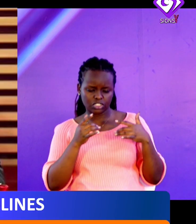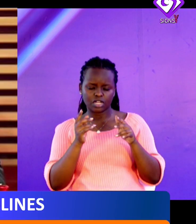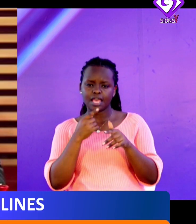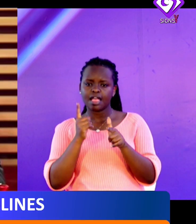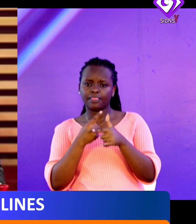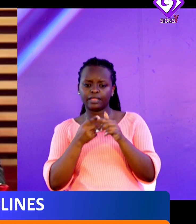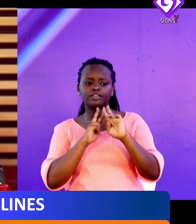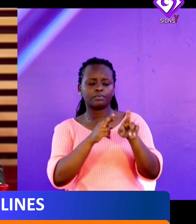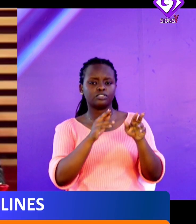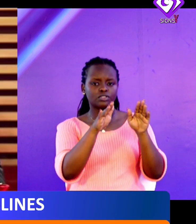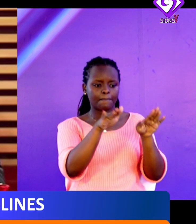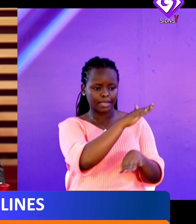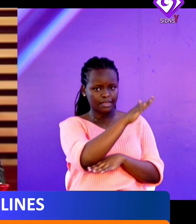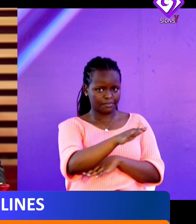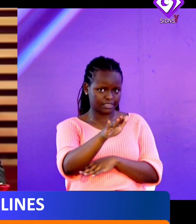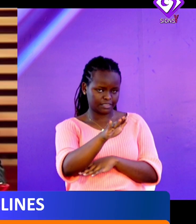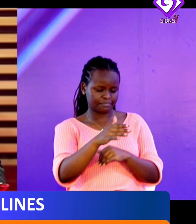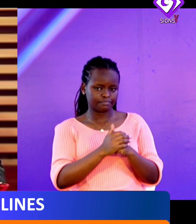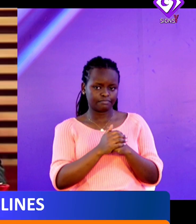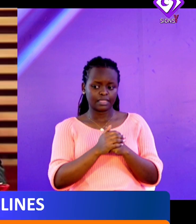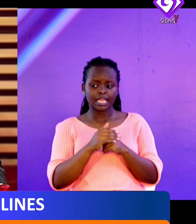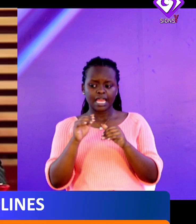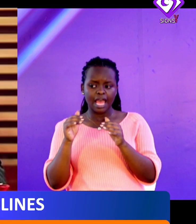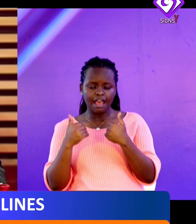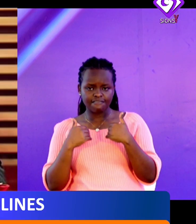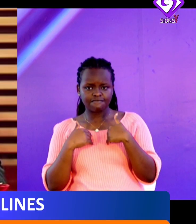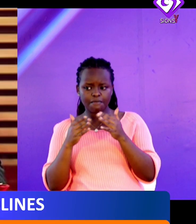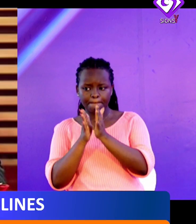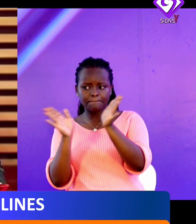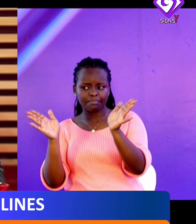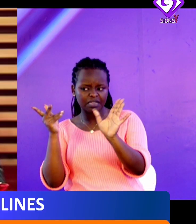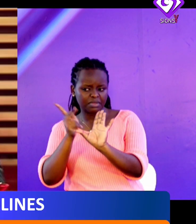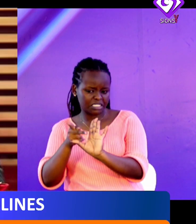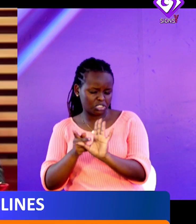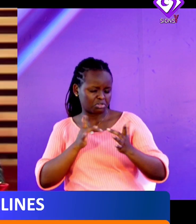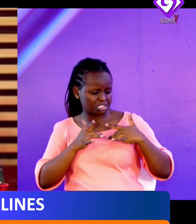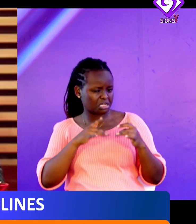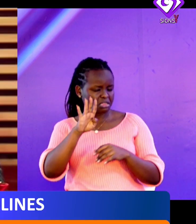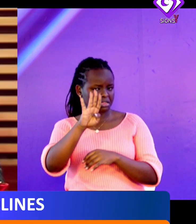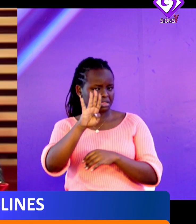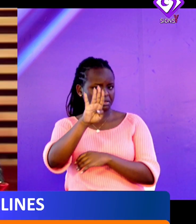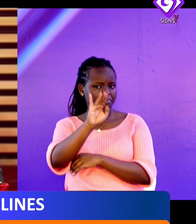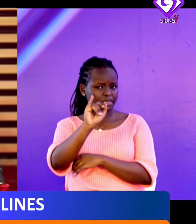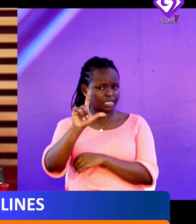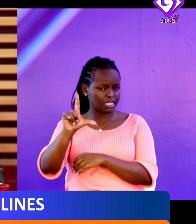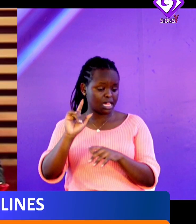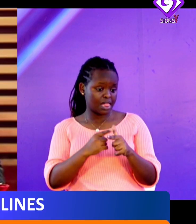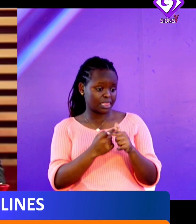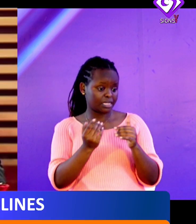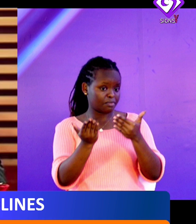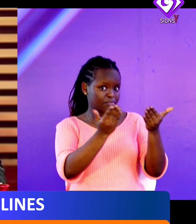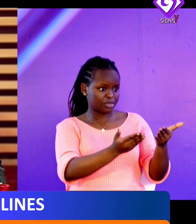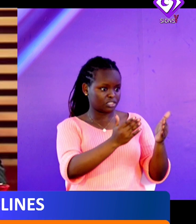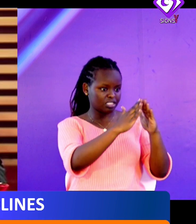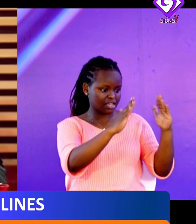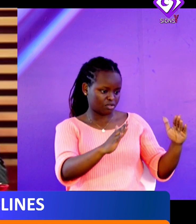The committee duly conducted public participation, considered the bill, and tabled a report in the House to inform